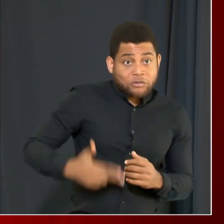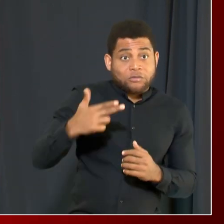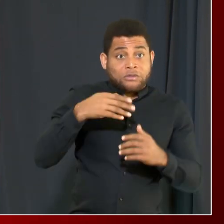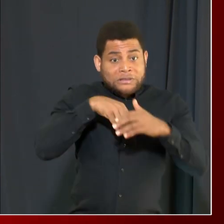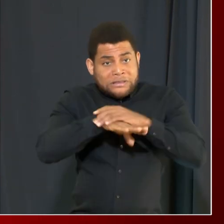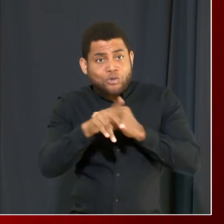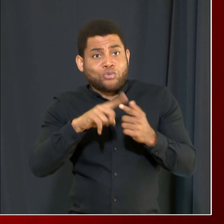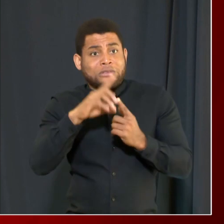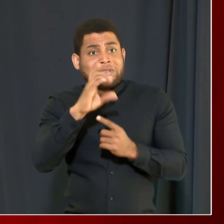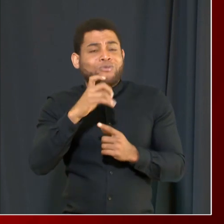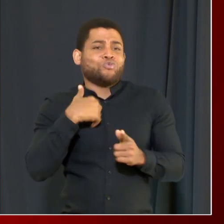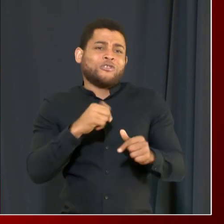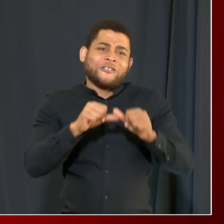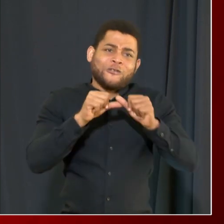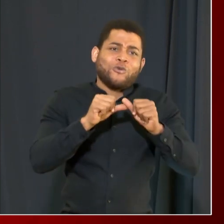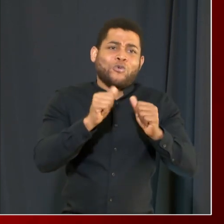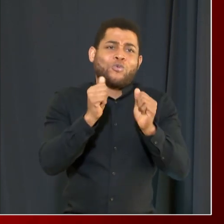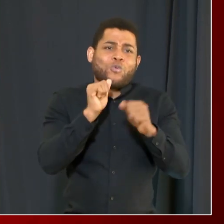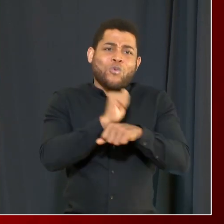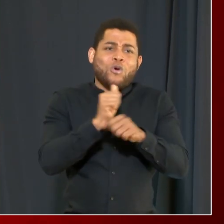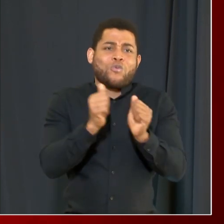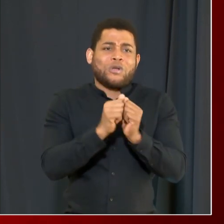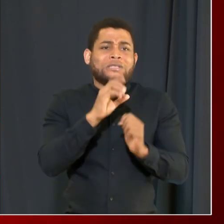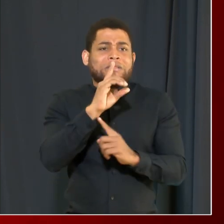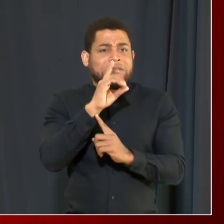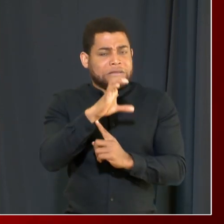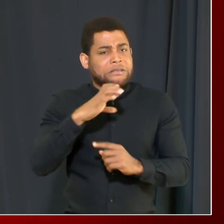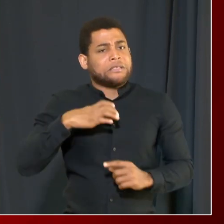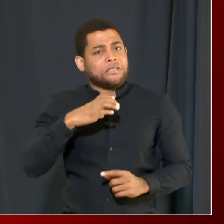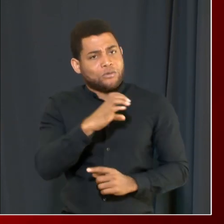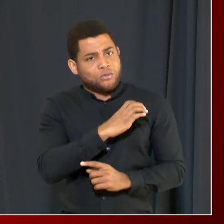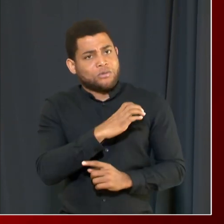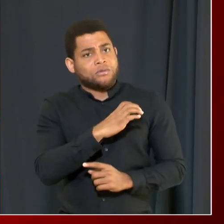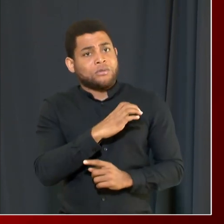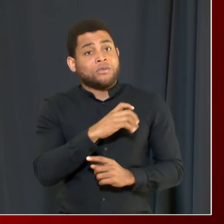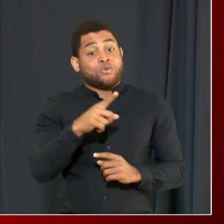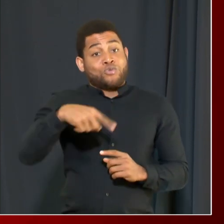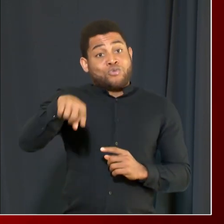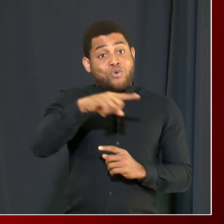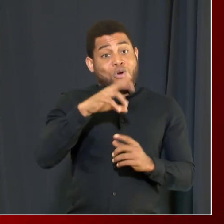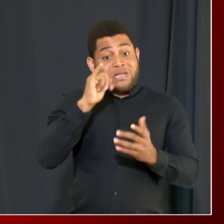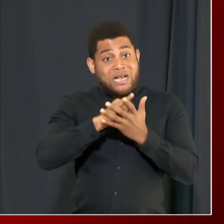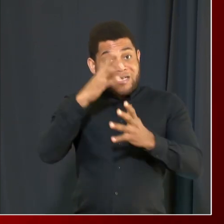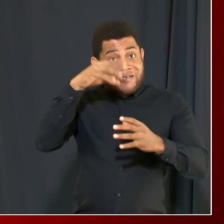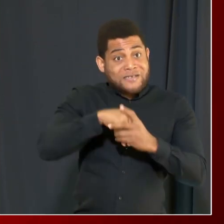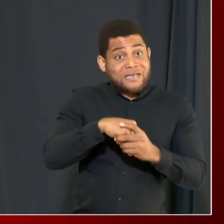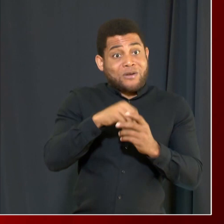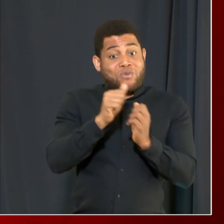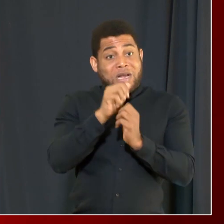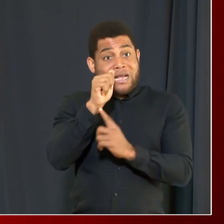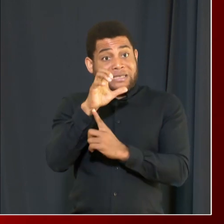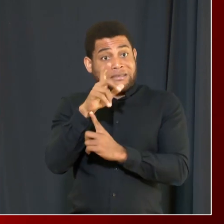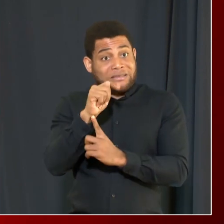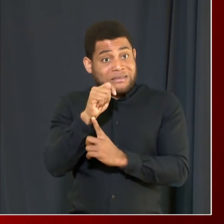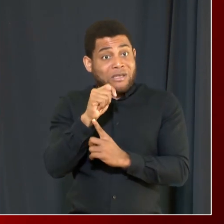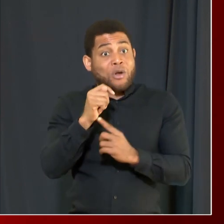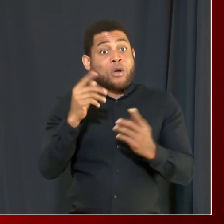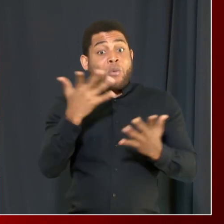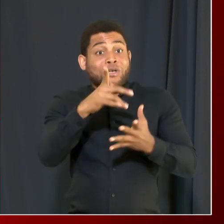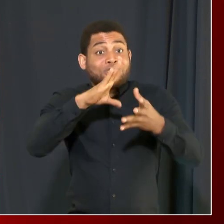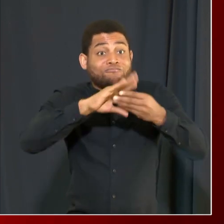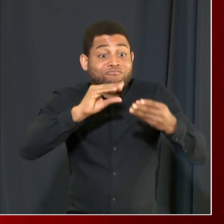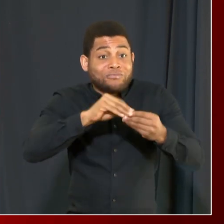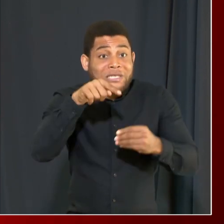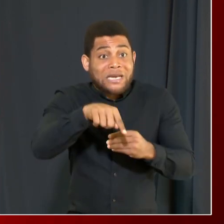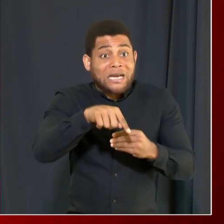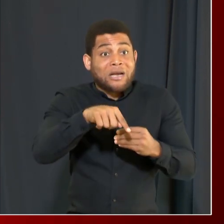with council on some more of the proposals that are in the Safer, Stronger Amendment Act to help add what we always say is that we want to have as many enforcement tools